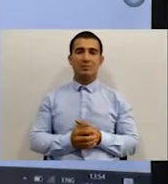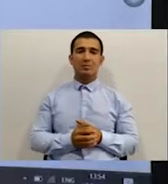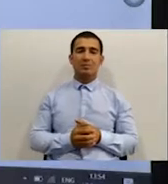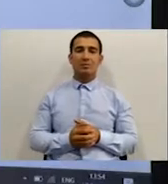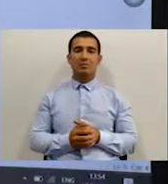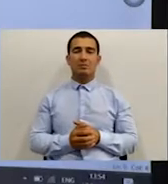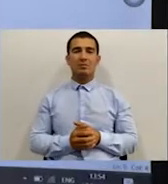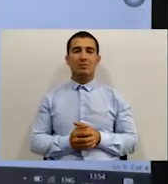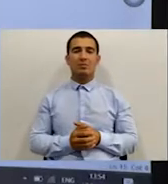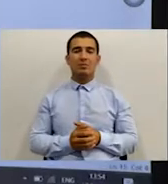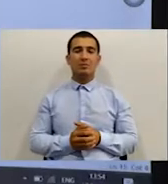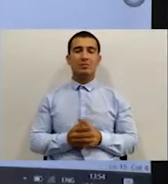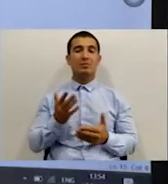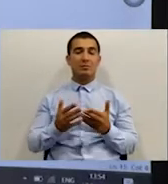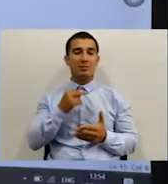tushirib ko'ramiz mana.